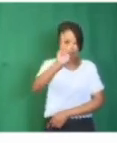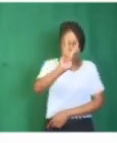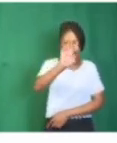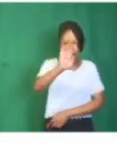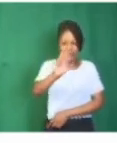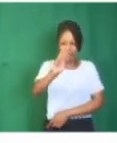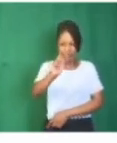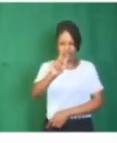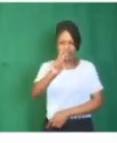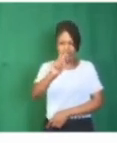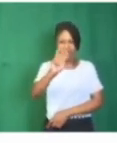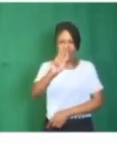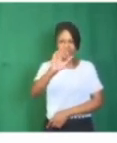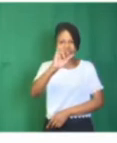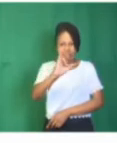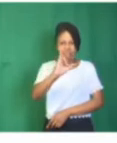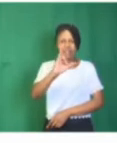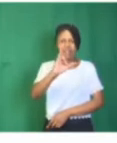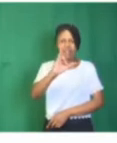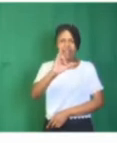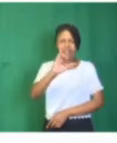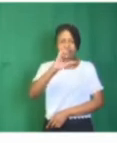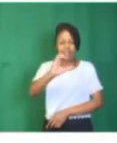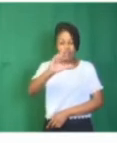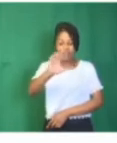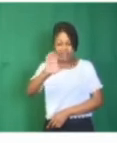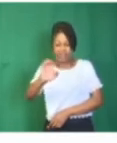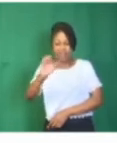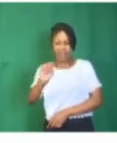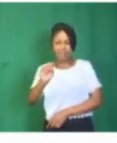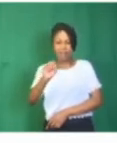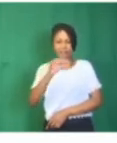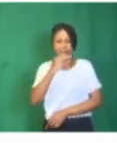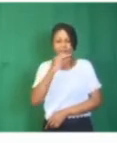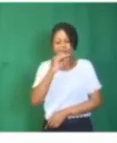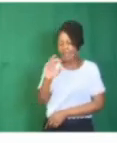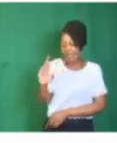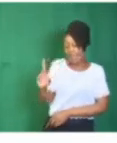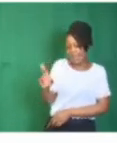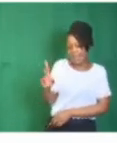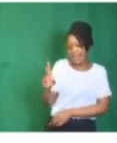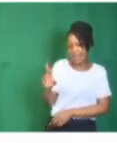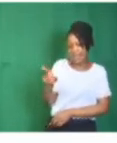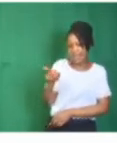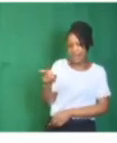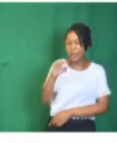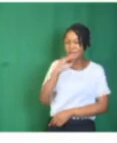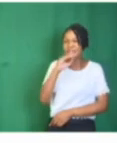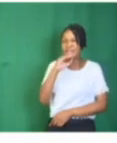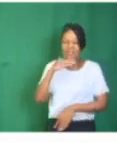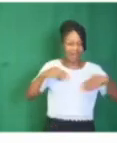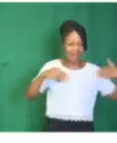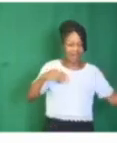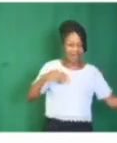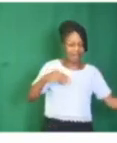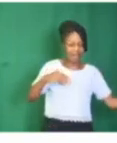names of these two are being highlighted, of which this one, highlighted in red now, is the left ventricle,